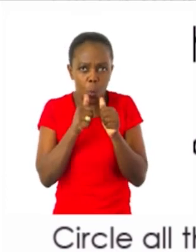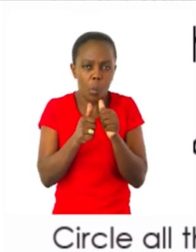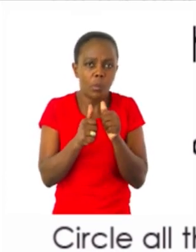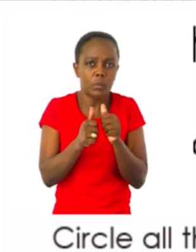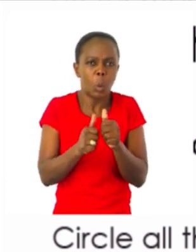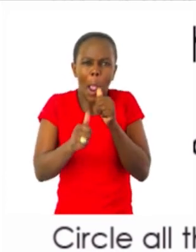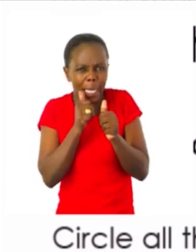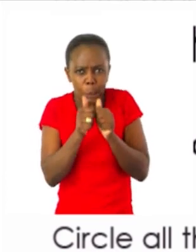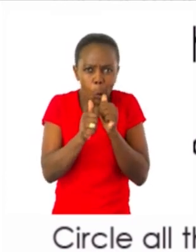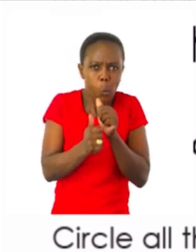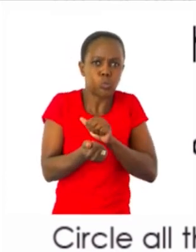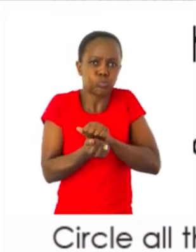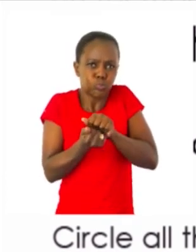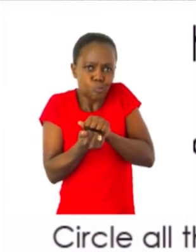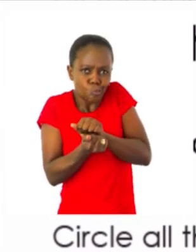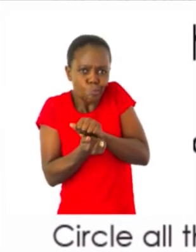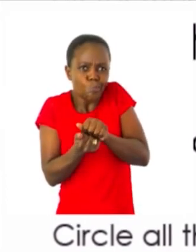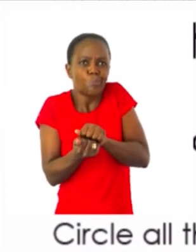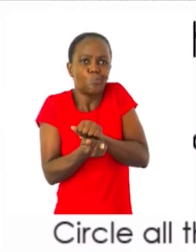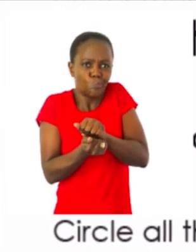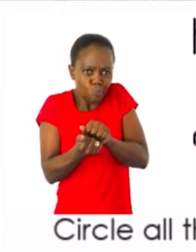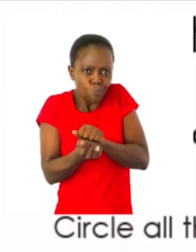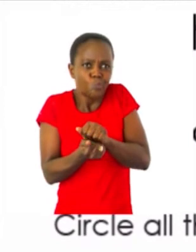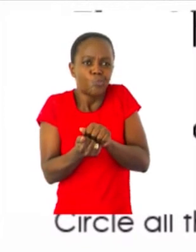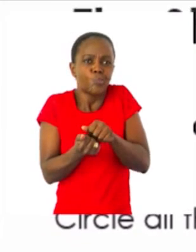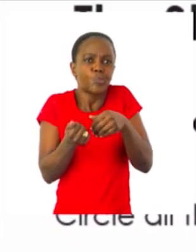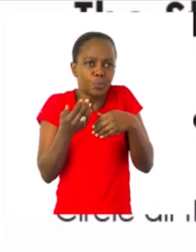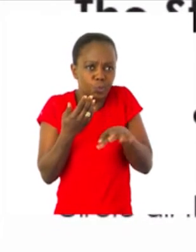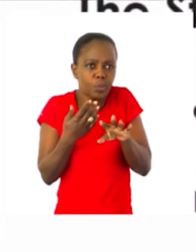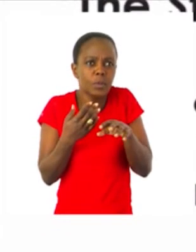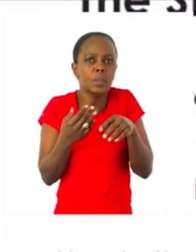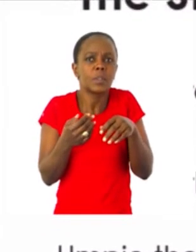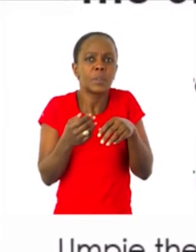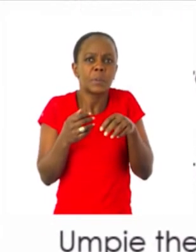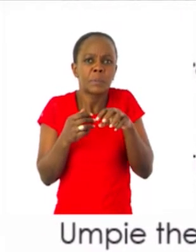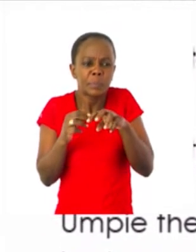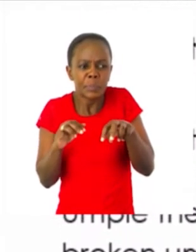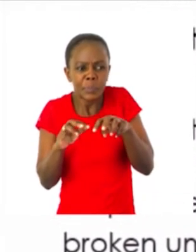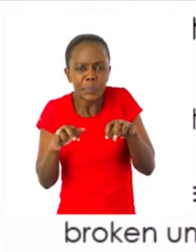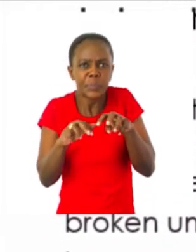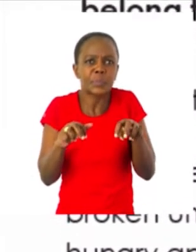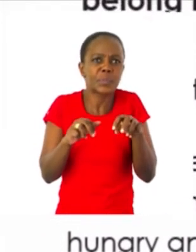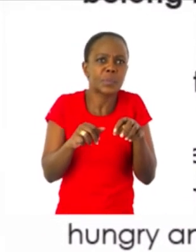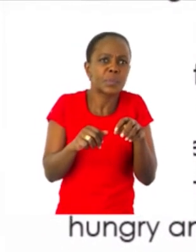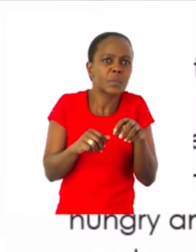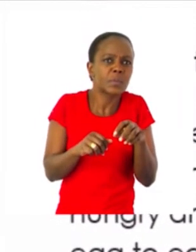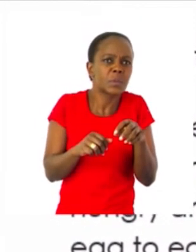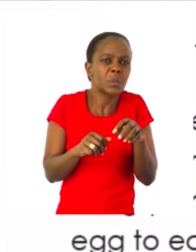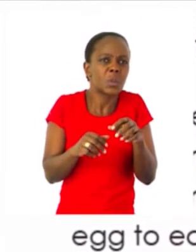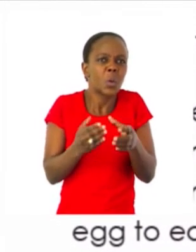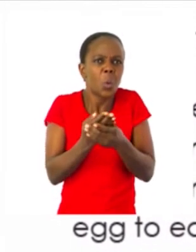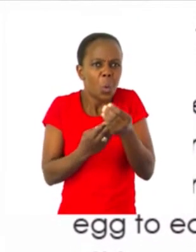He gobbled them all up and soon went off for more. He found an old ink